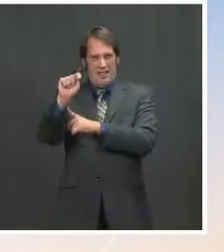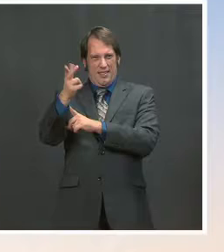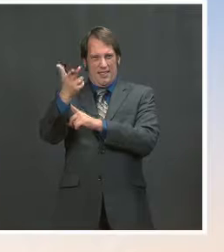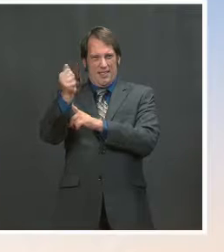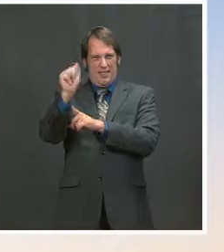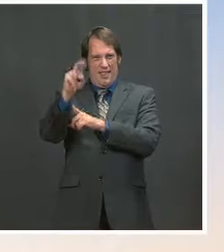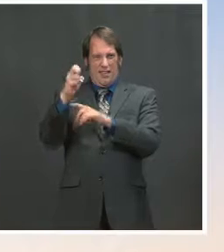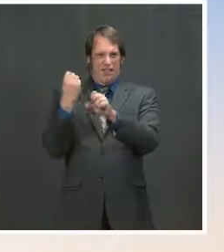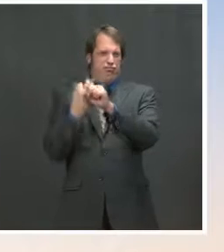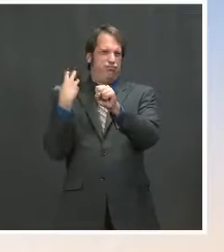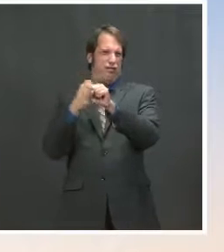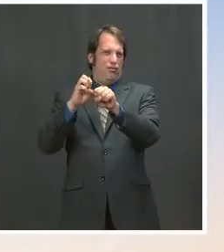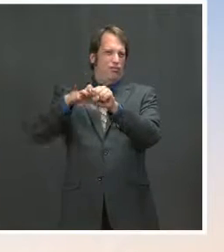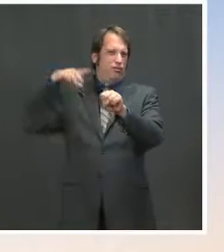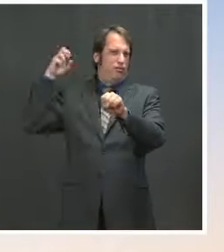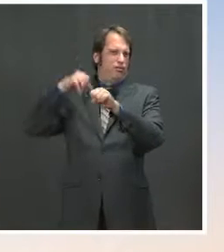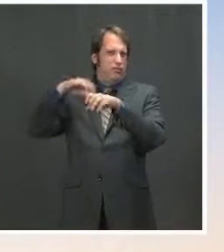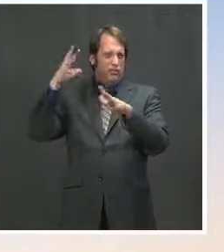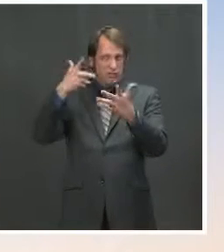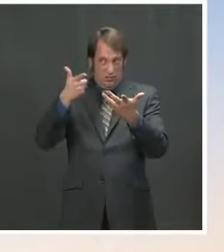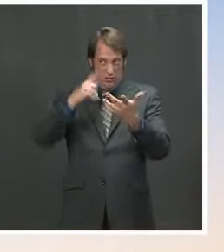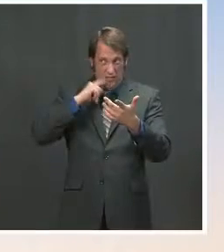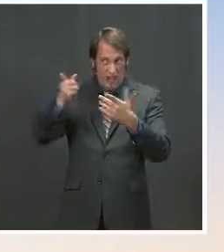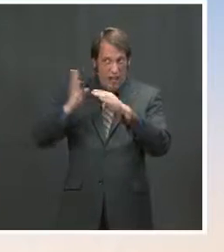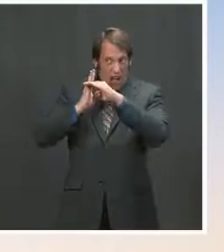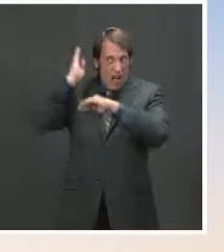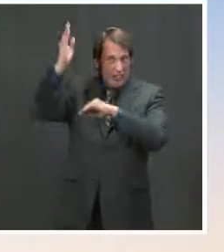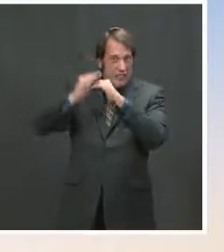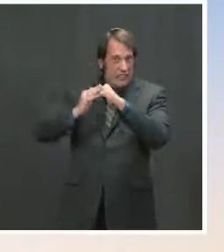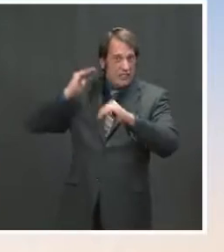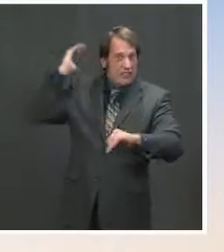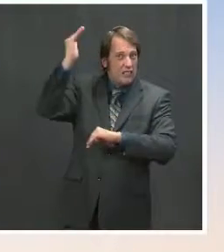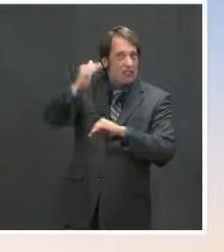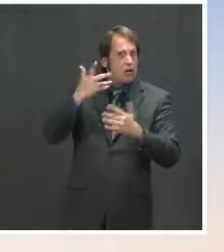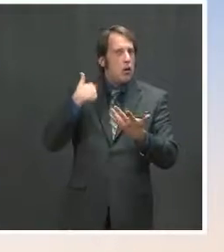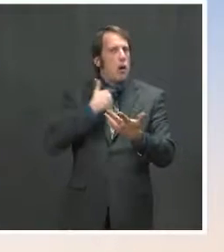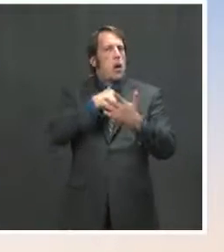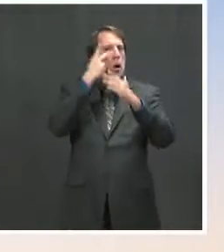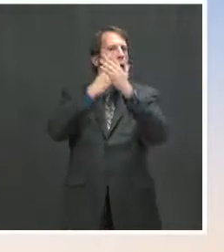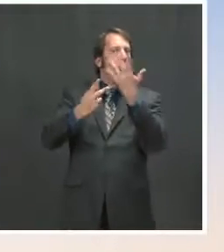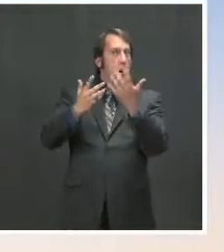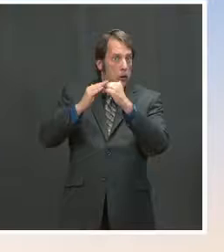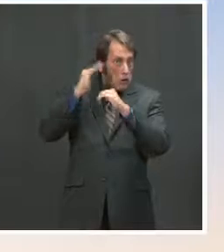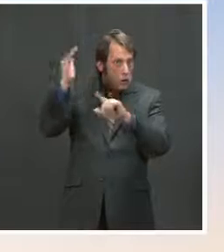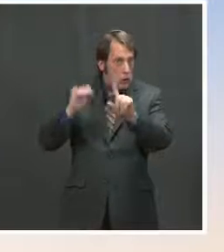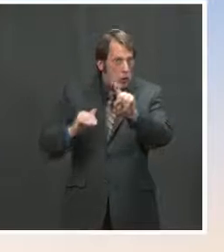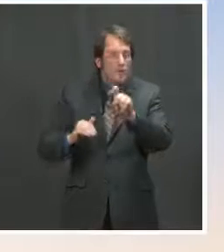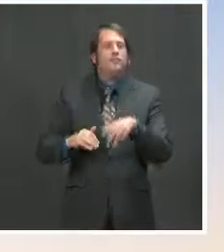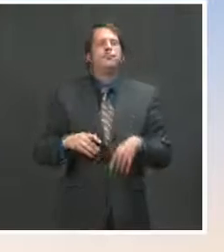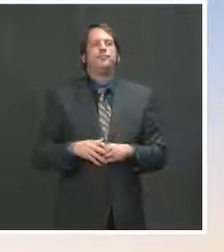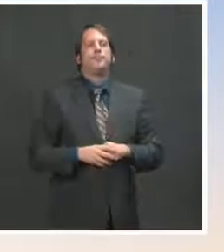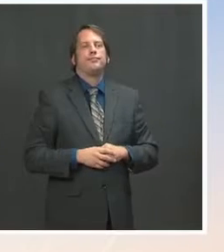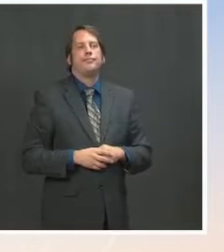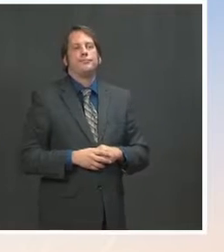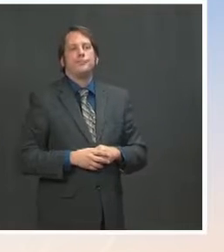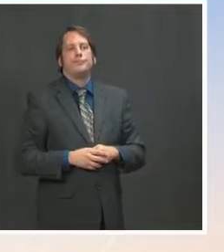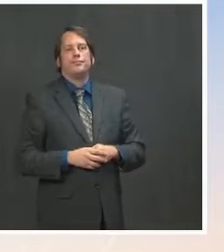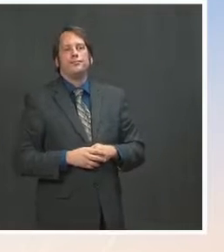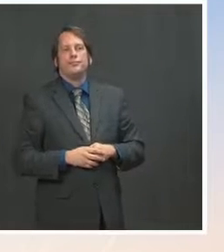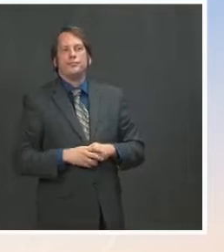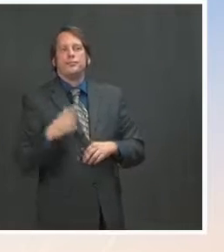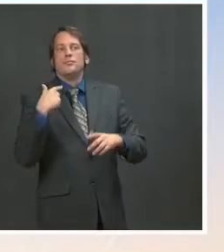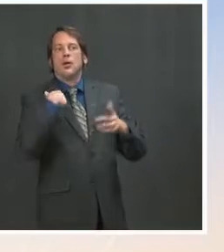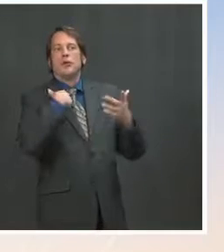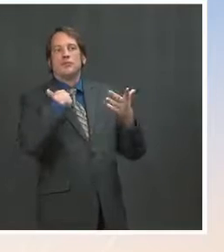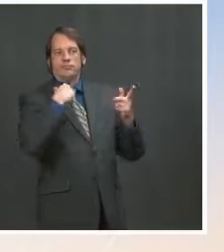week? I know we'll start some preview and background calls tomorrow, and hopefully we're going to have some climate experts come to the briefing room